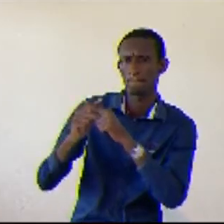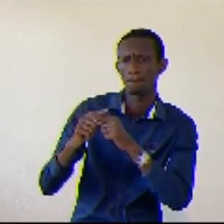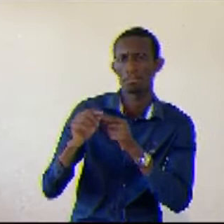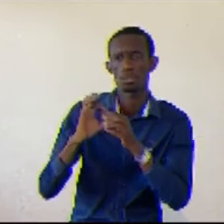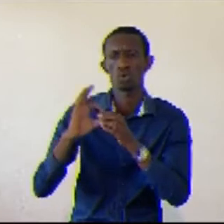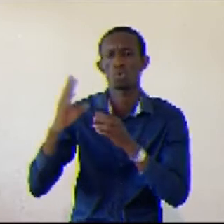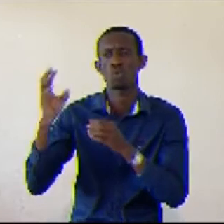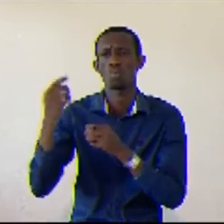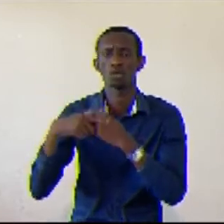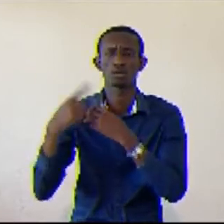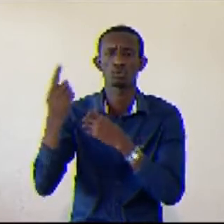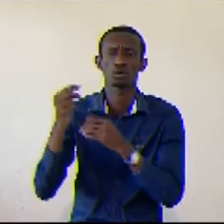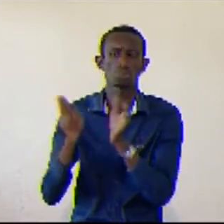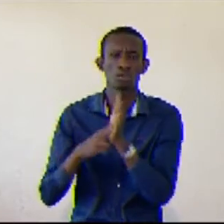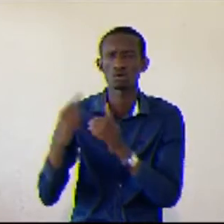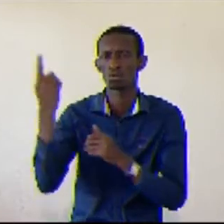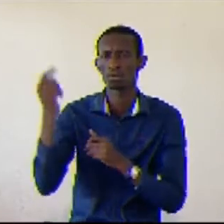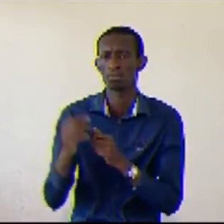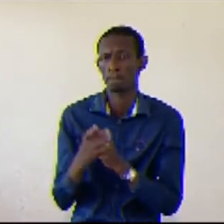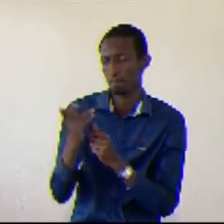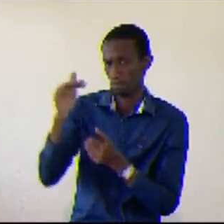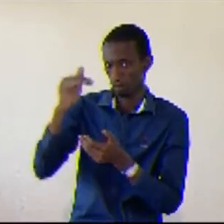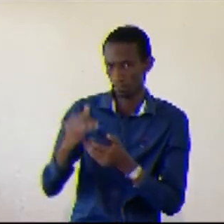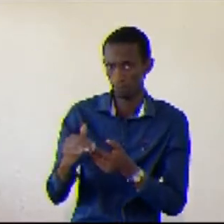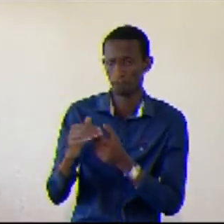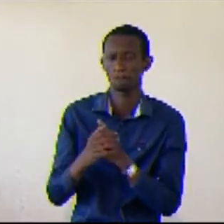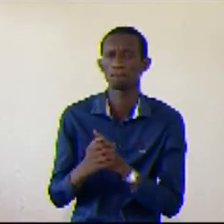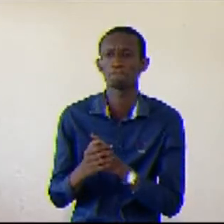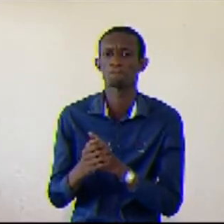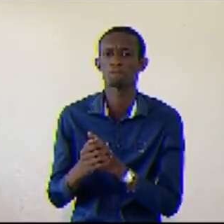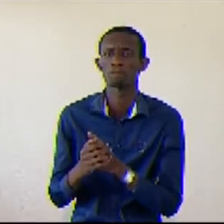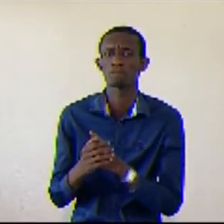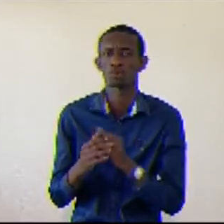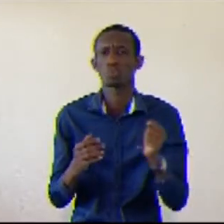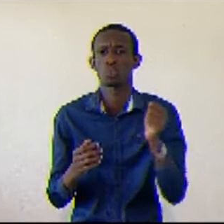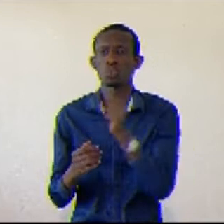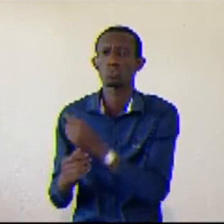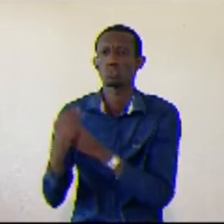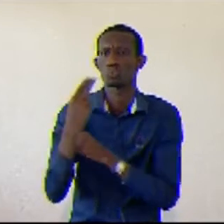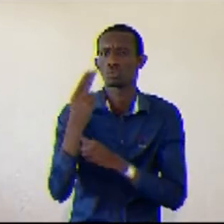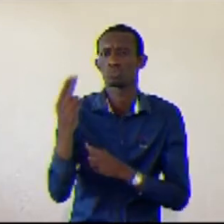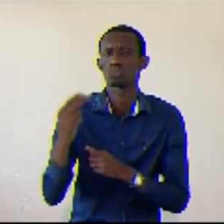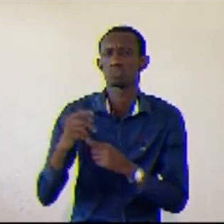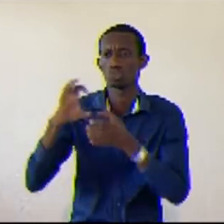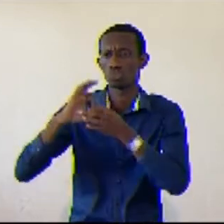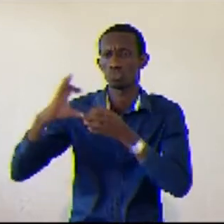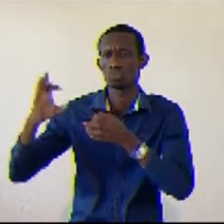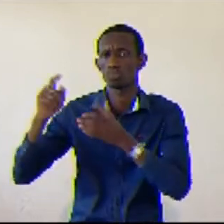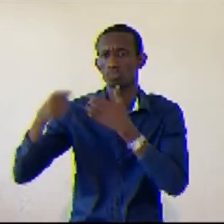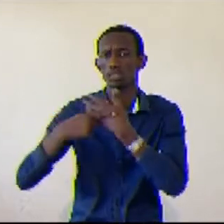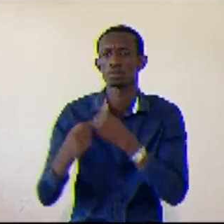to 1. When I expand the left-hand side, I get 22 alpha minus